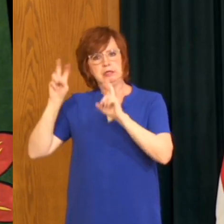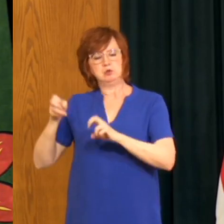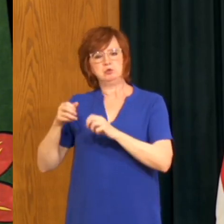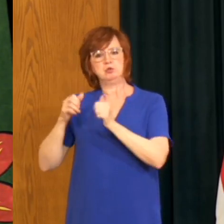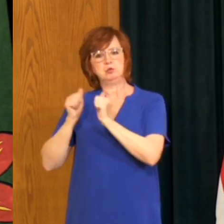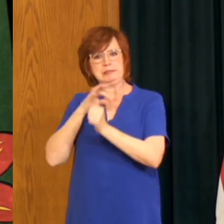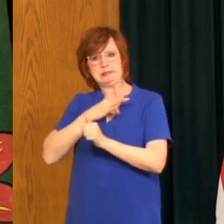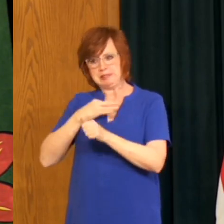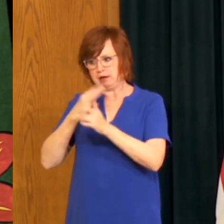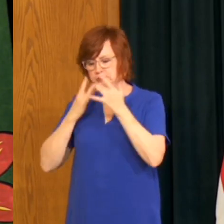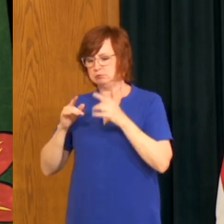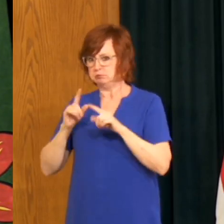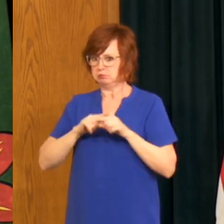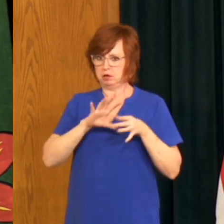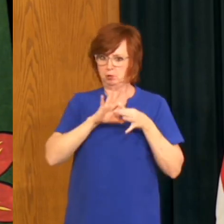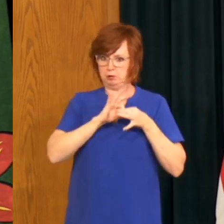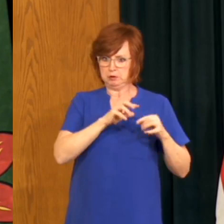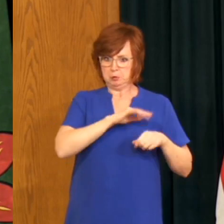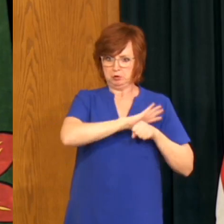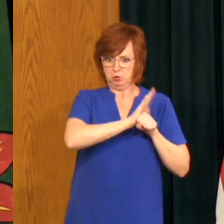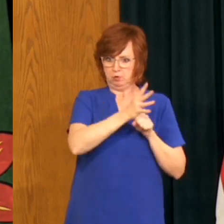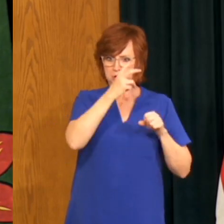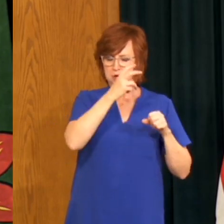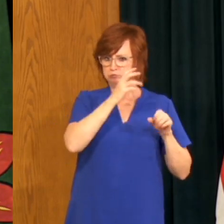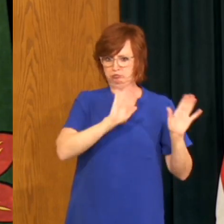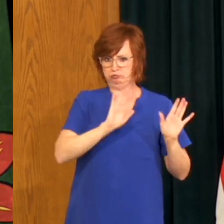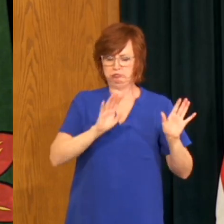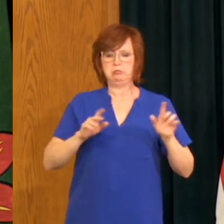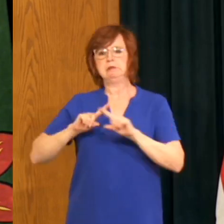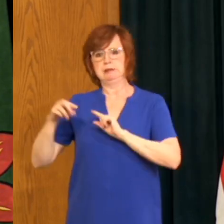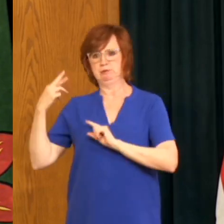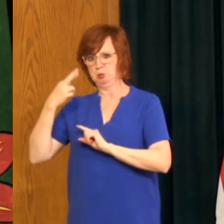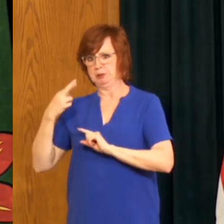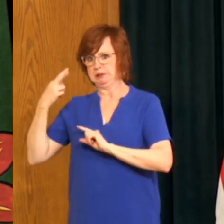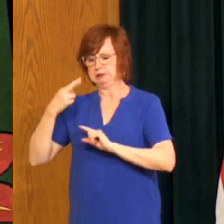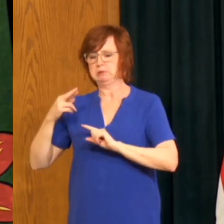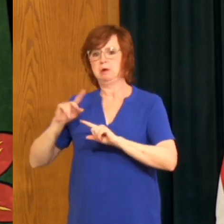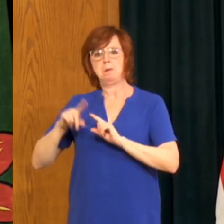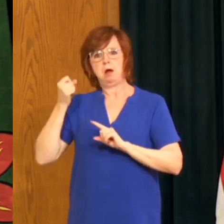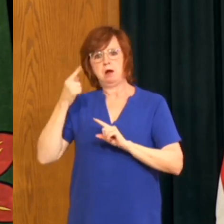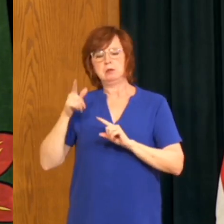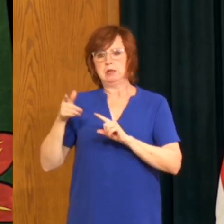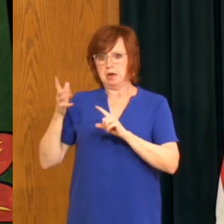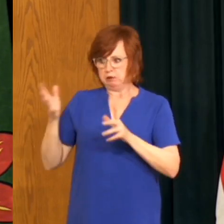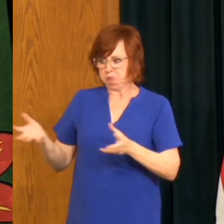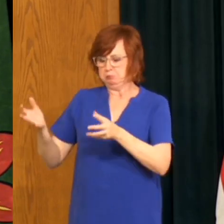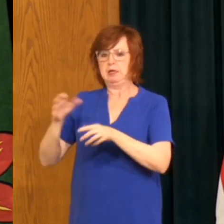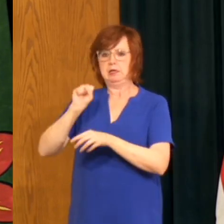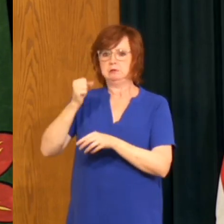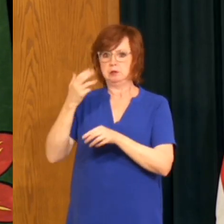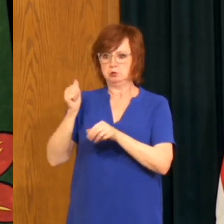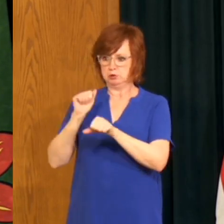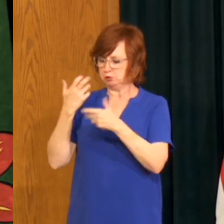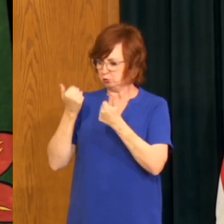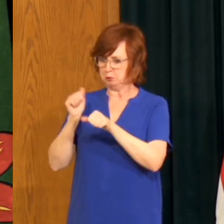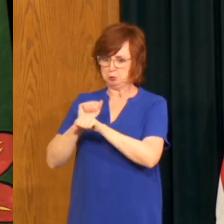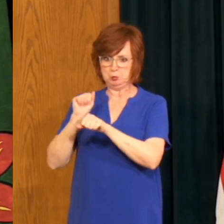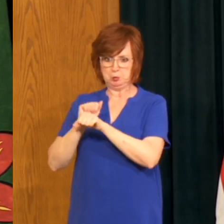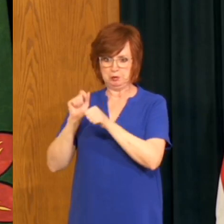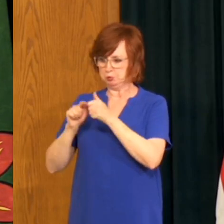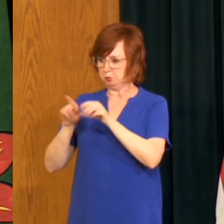unrelated to COVID, and so the Saskatchewan Health Authority is working to ensure those are resolved and those ERs are opened as quickly as